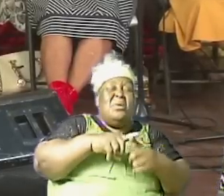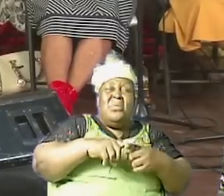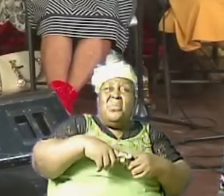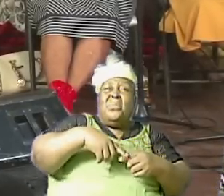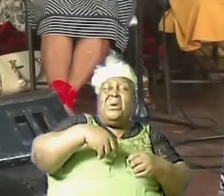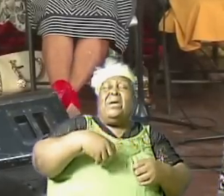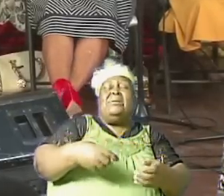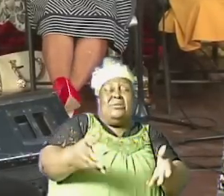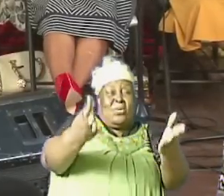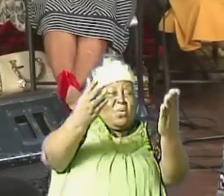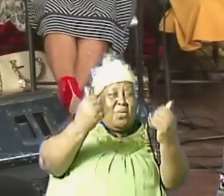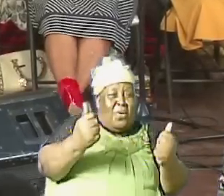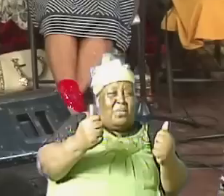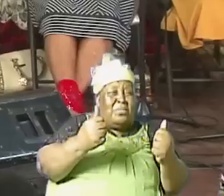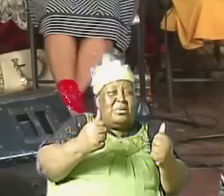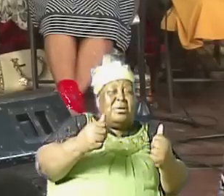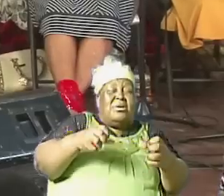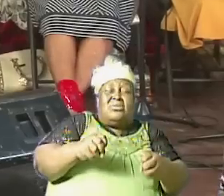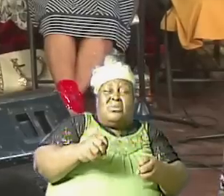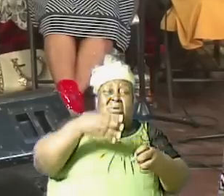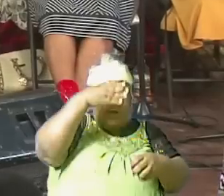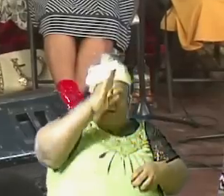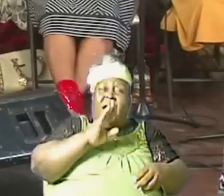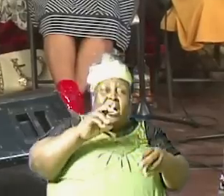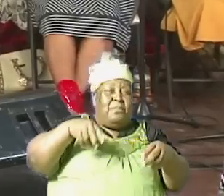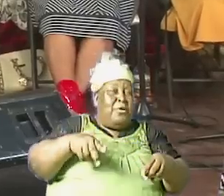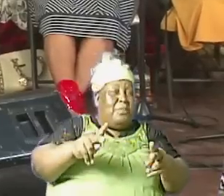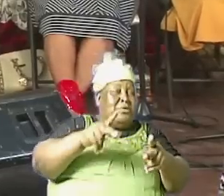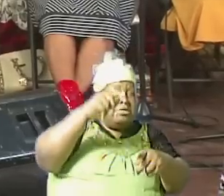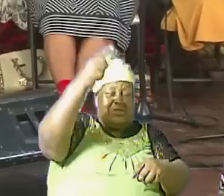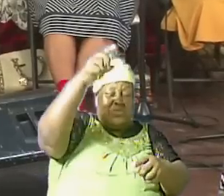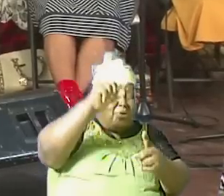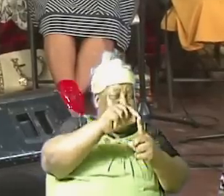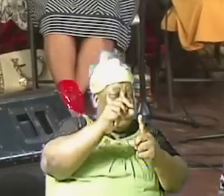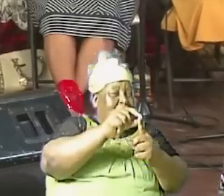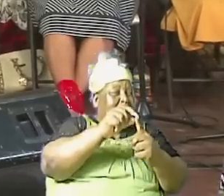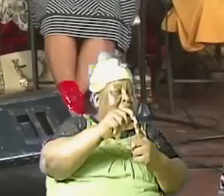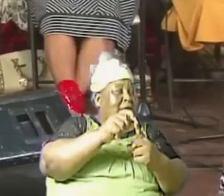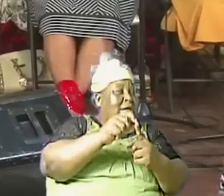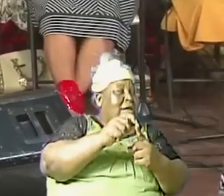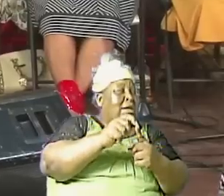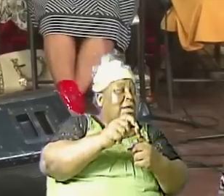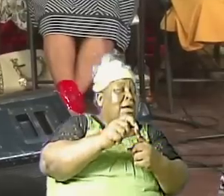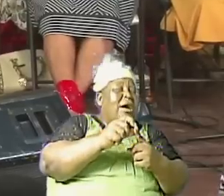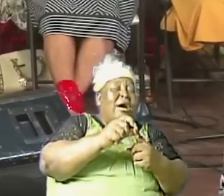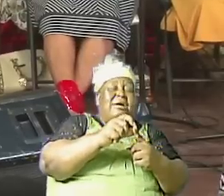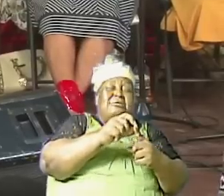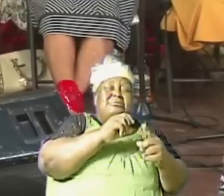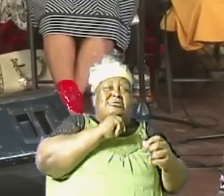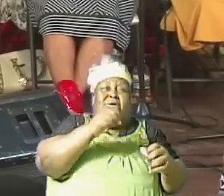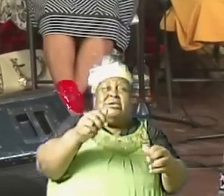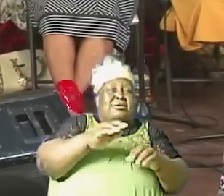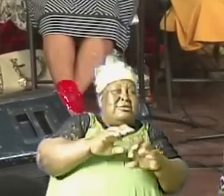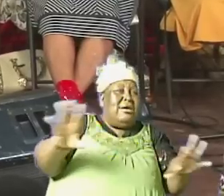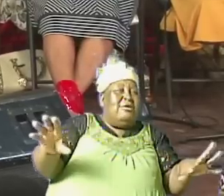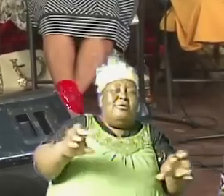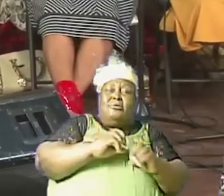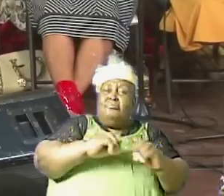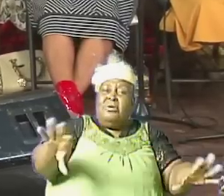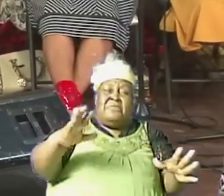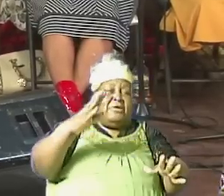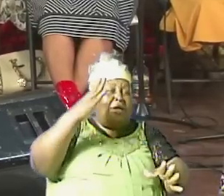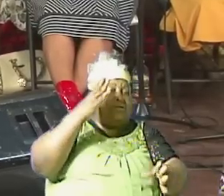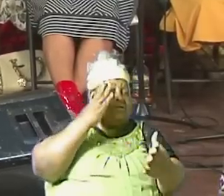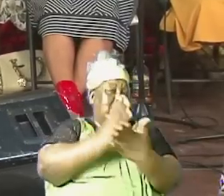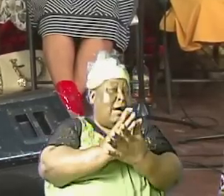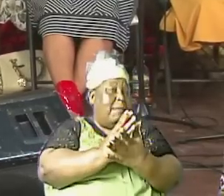when it comes to his purpose, his words are irresistible. Nothing